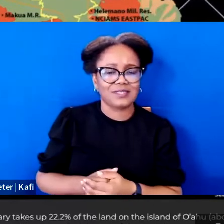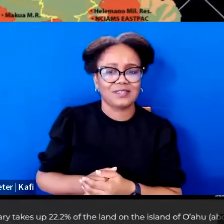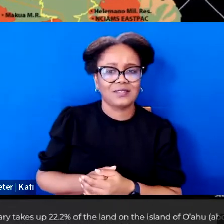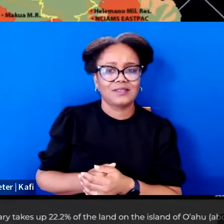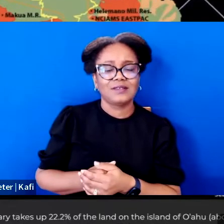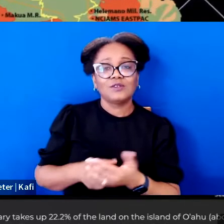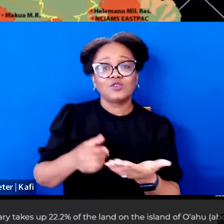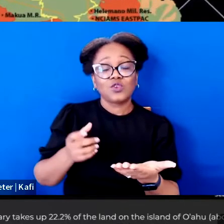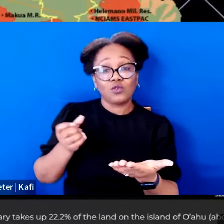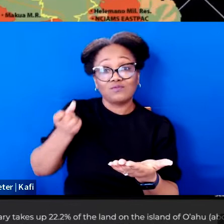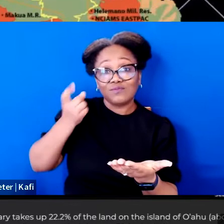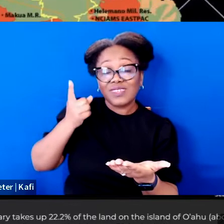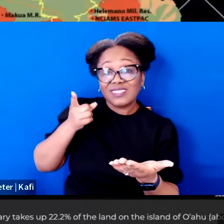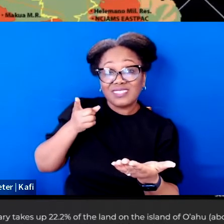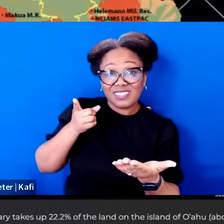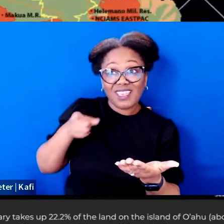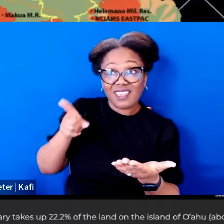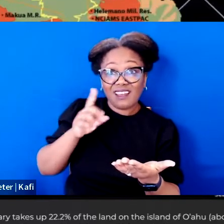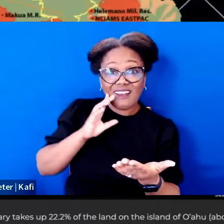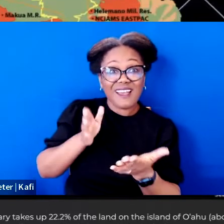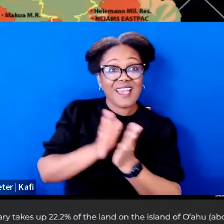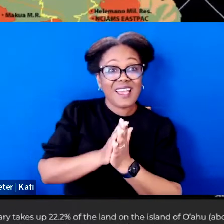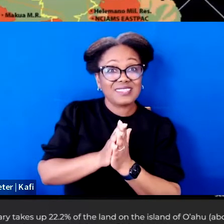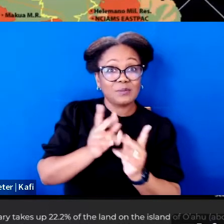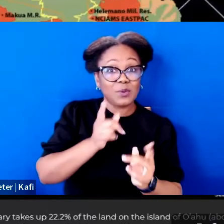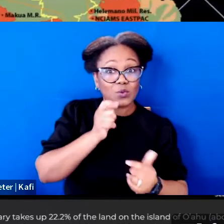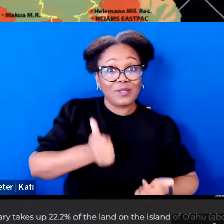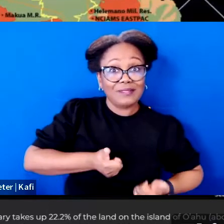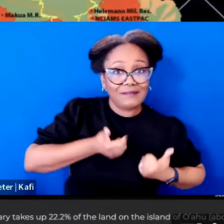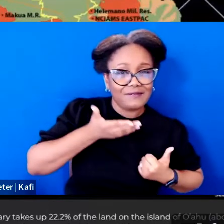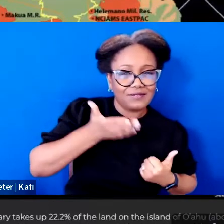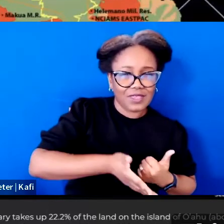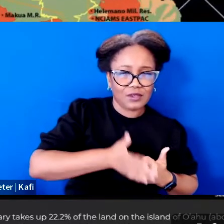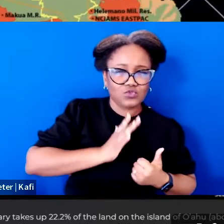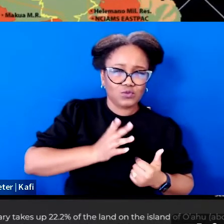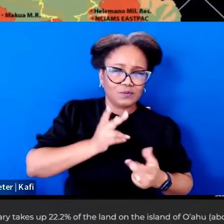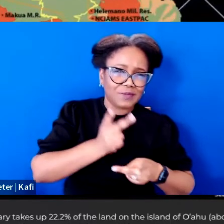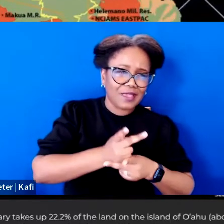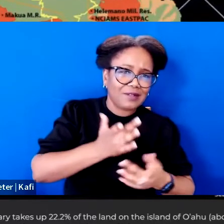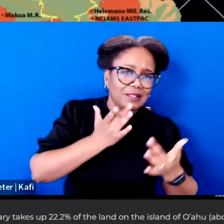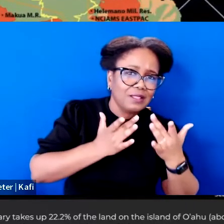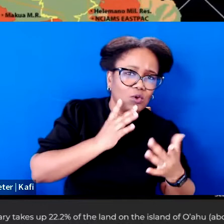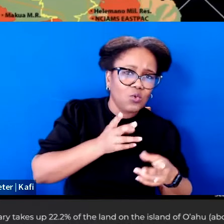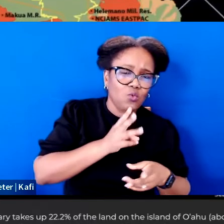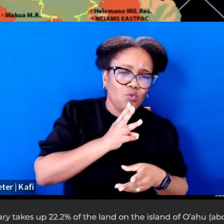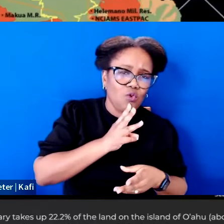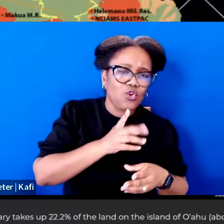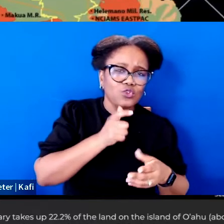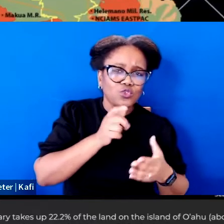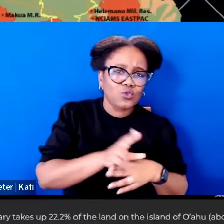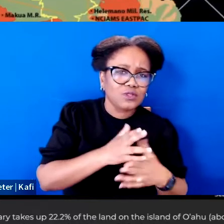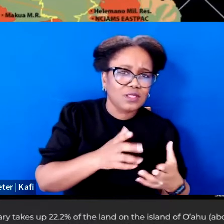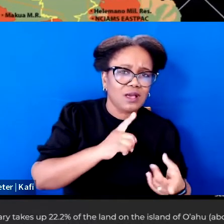other ways, they're asking residents to curb their water usage. This has also happened in Maui, in which recent